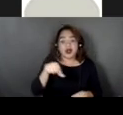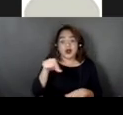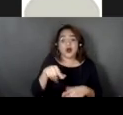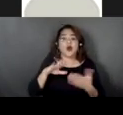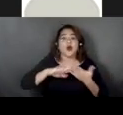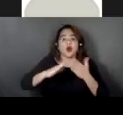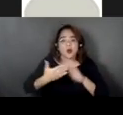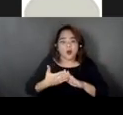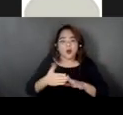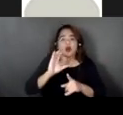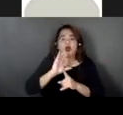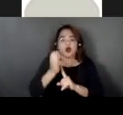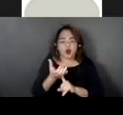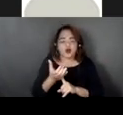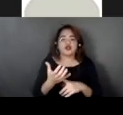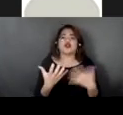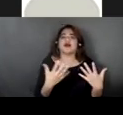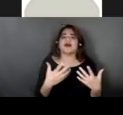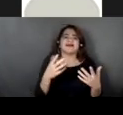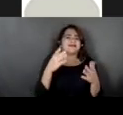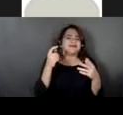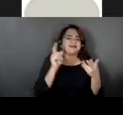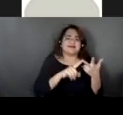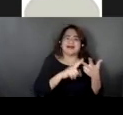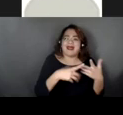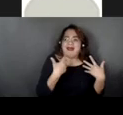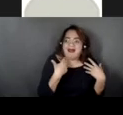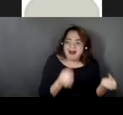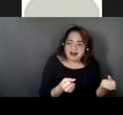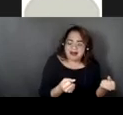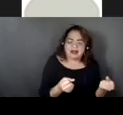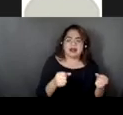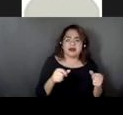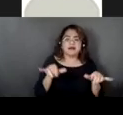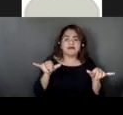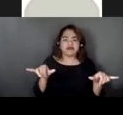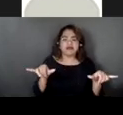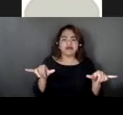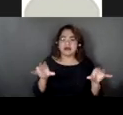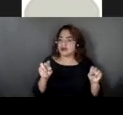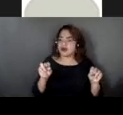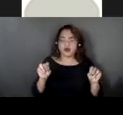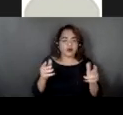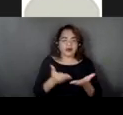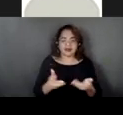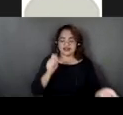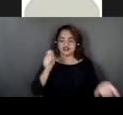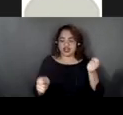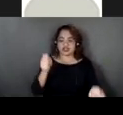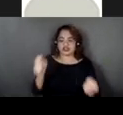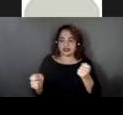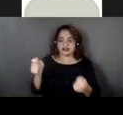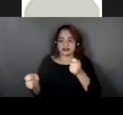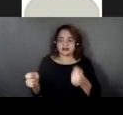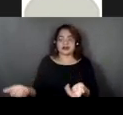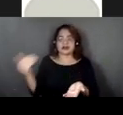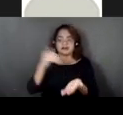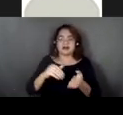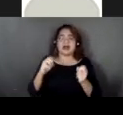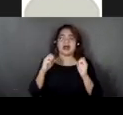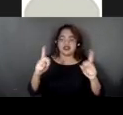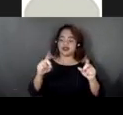culture and health in general, things are constantly evolving, and we need to be constantly relearning and re-educating